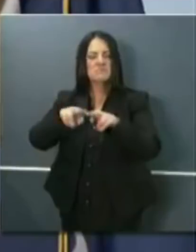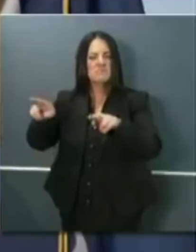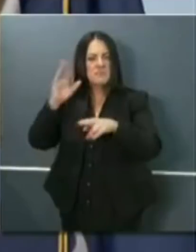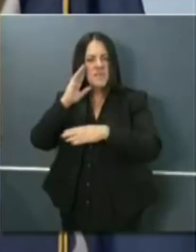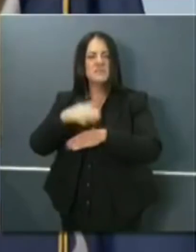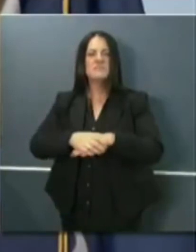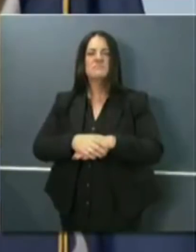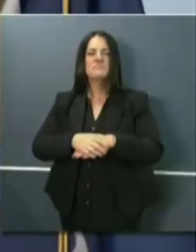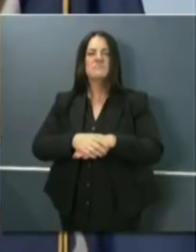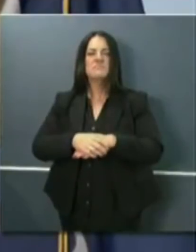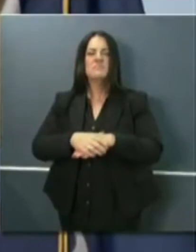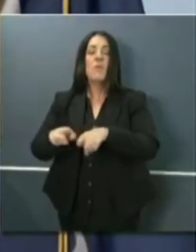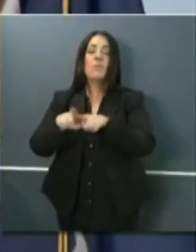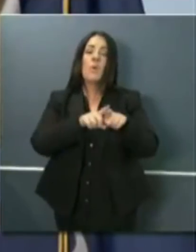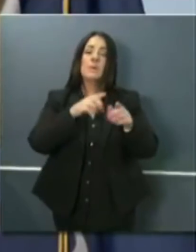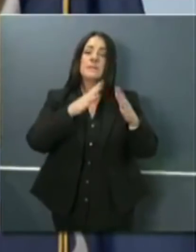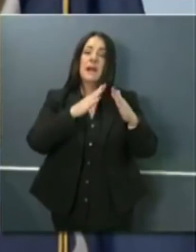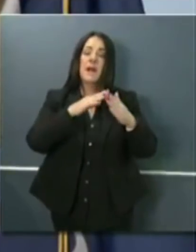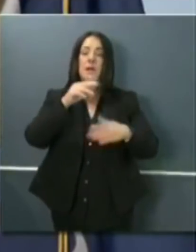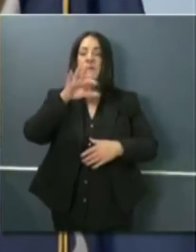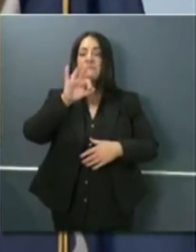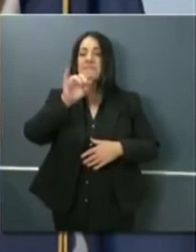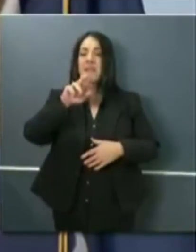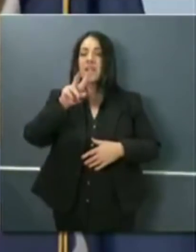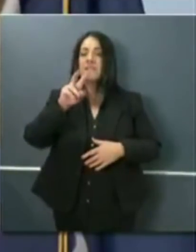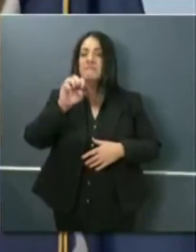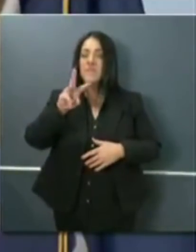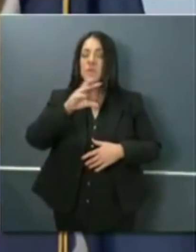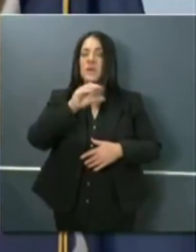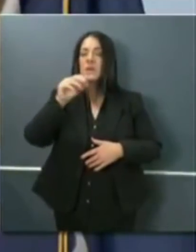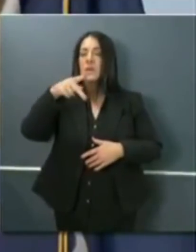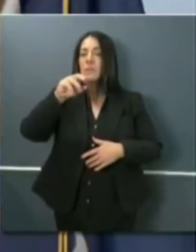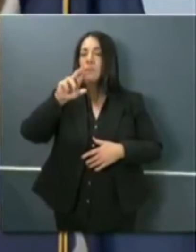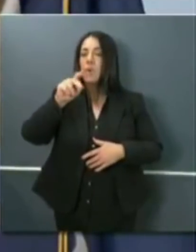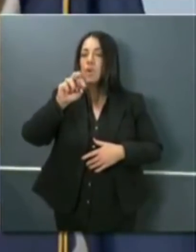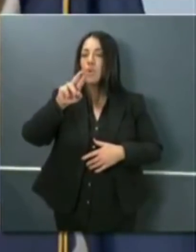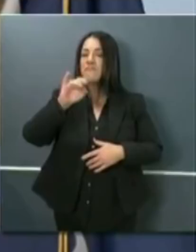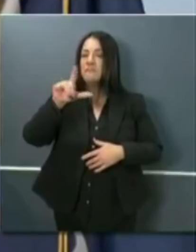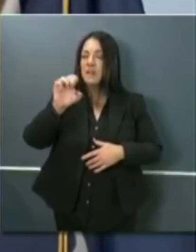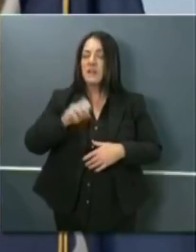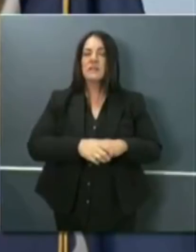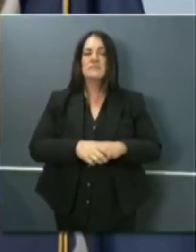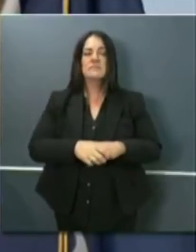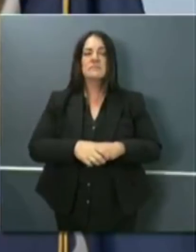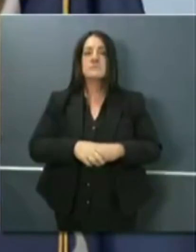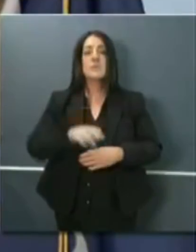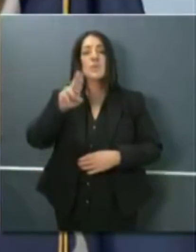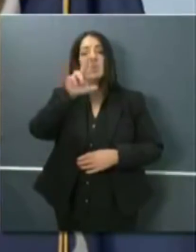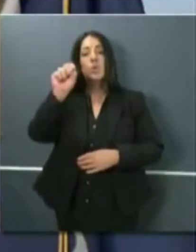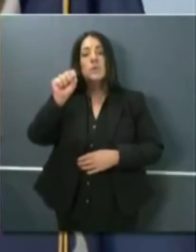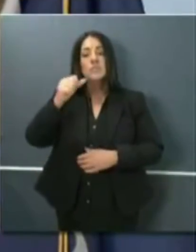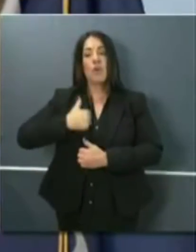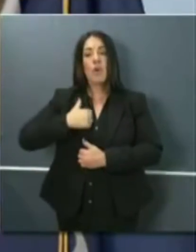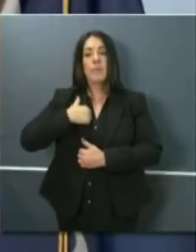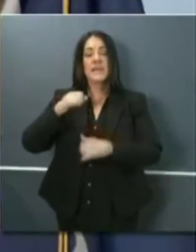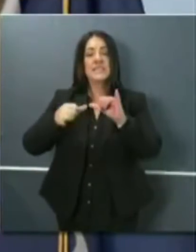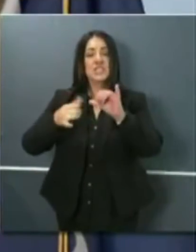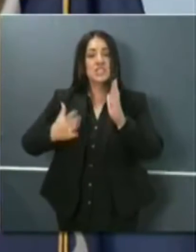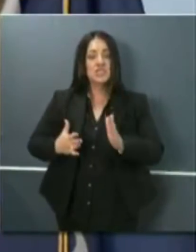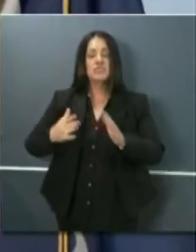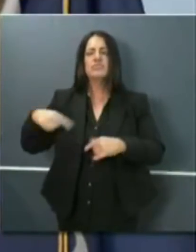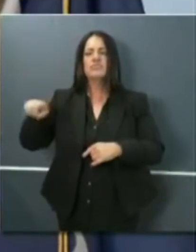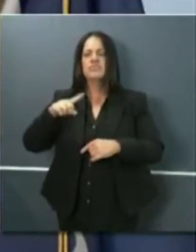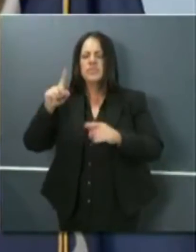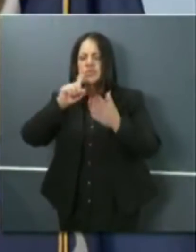Porterville, and now working with the Army Corps of Engineers that has now looked at 15 high-priority sites. They have got 4